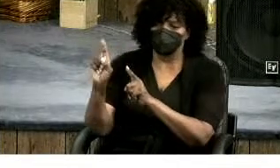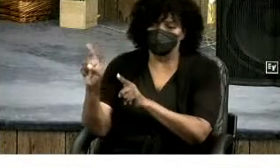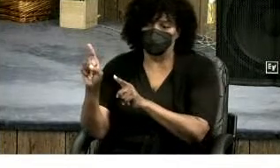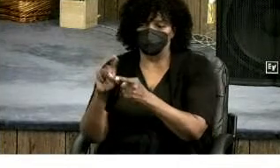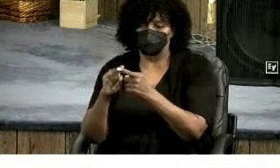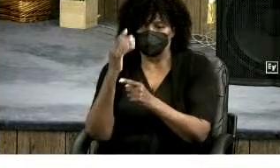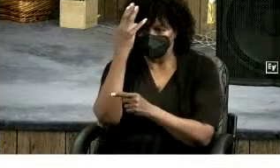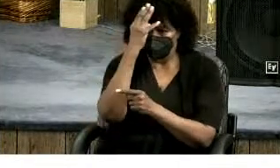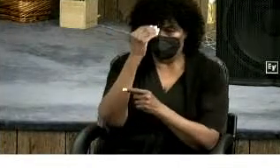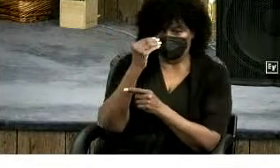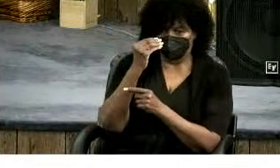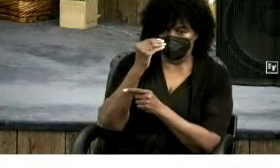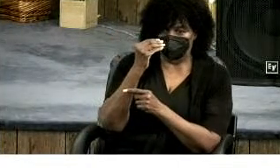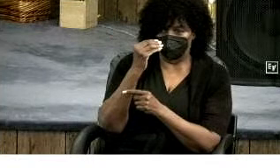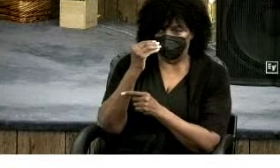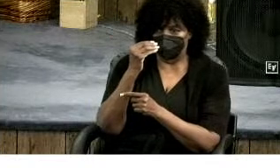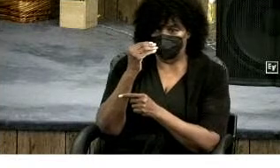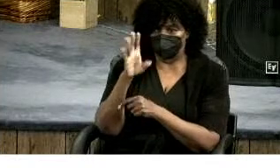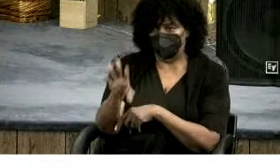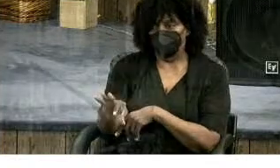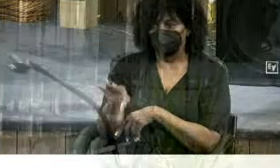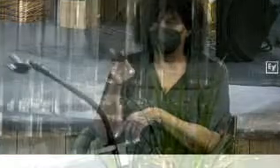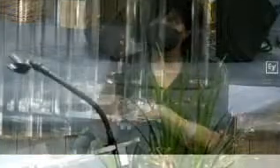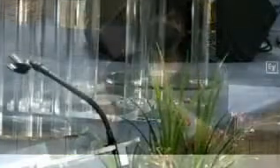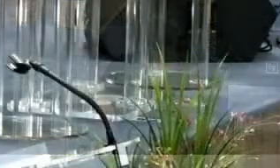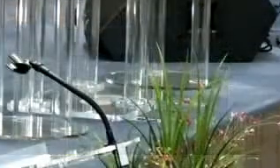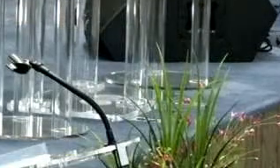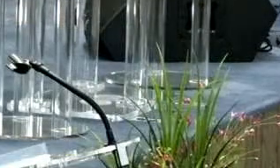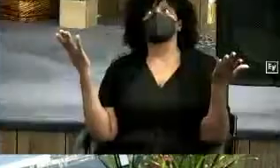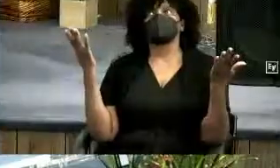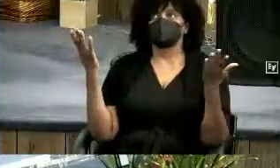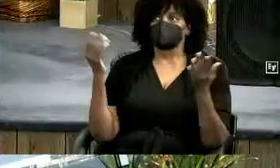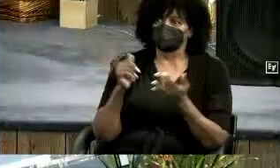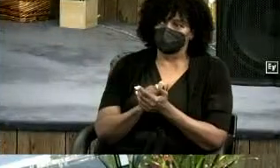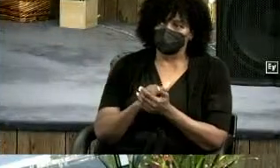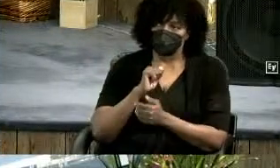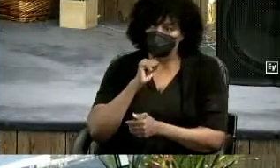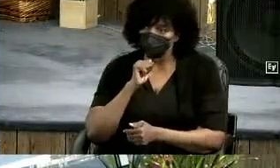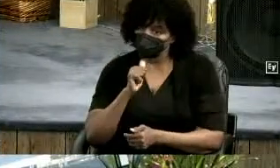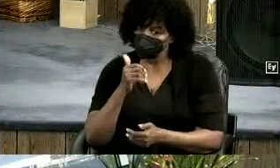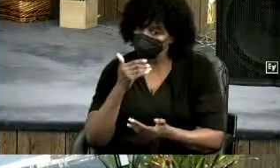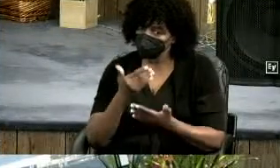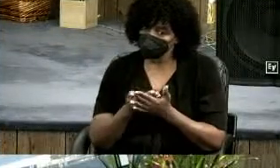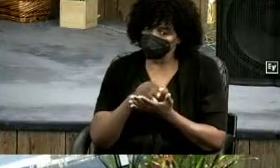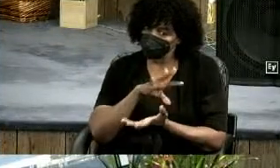And now he's found out that the motherland is all messed up.